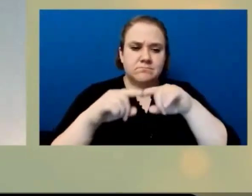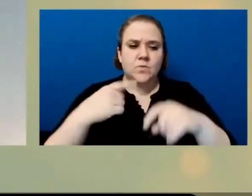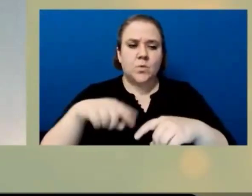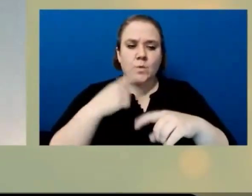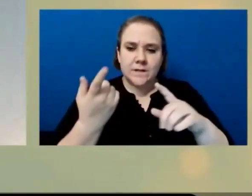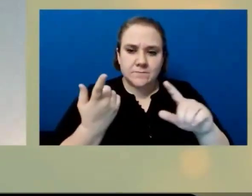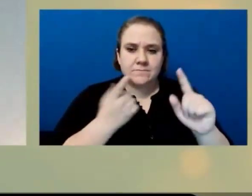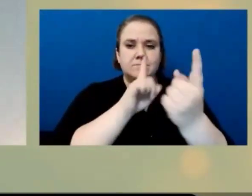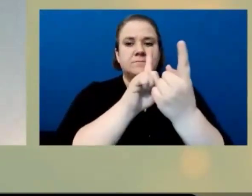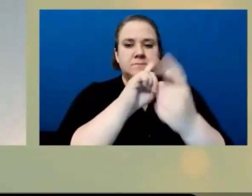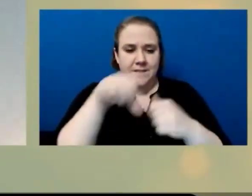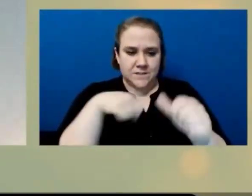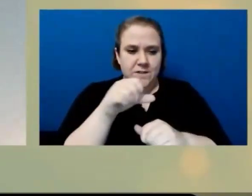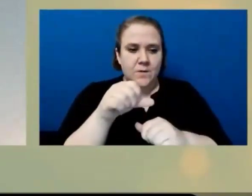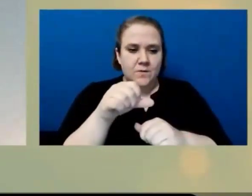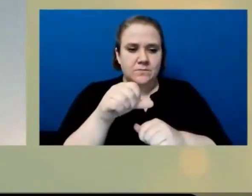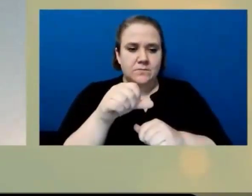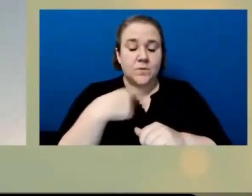power.